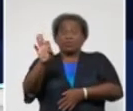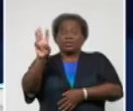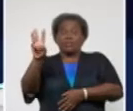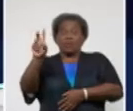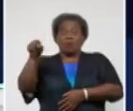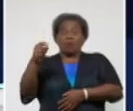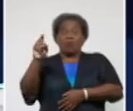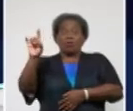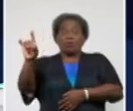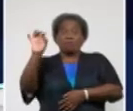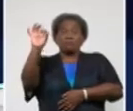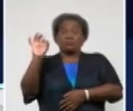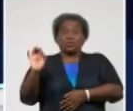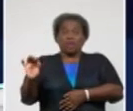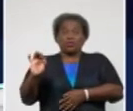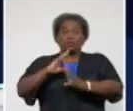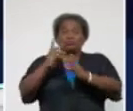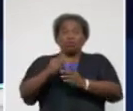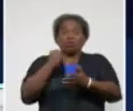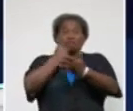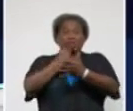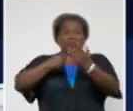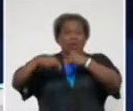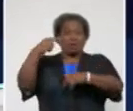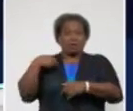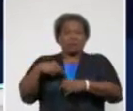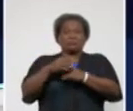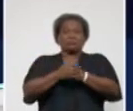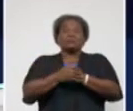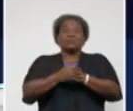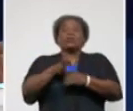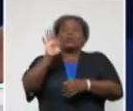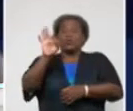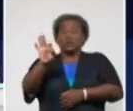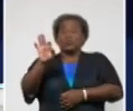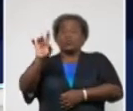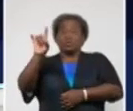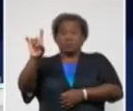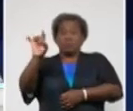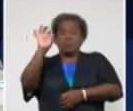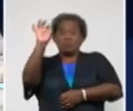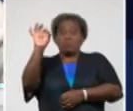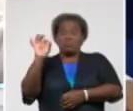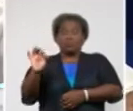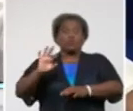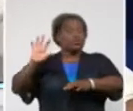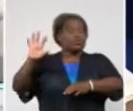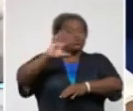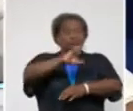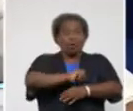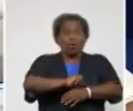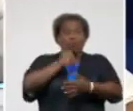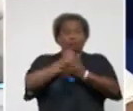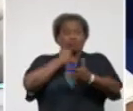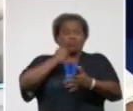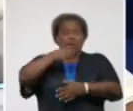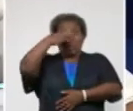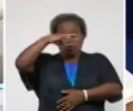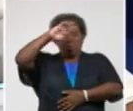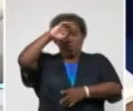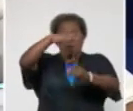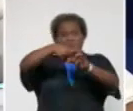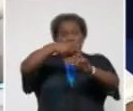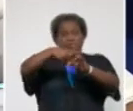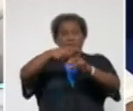that 89% of all diagnosed cases in Cuba had contact with someone who had previously